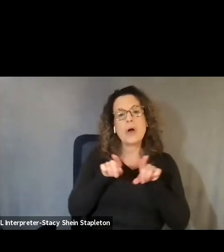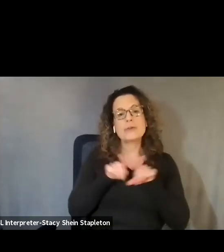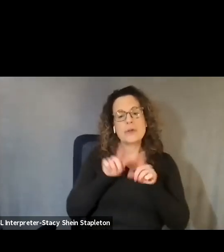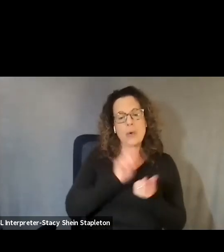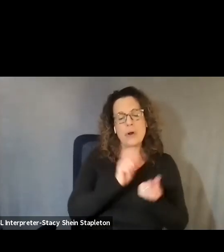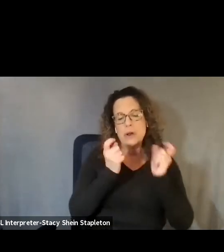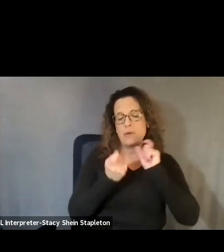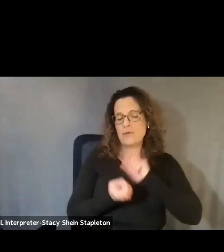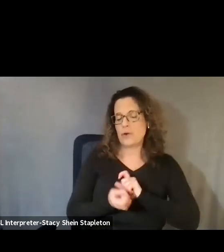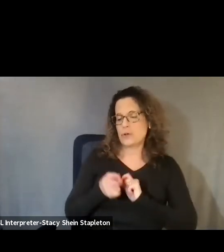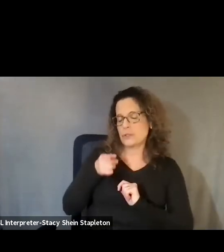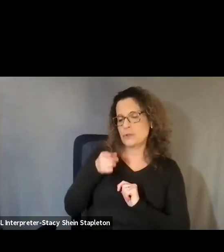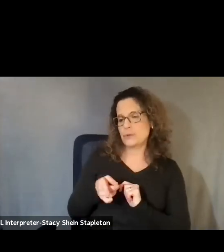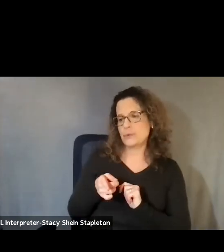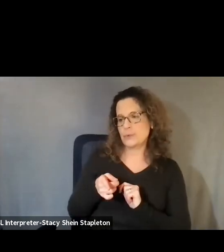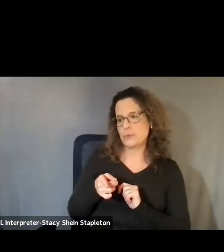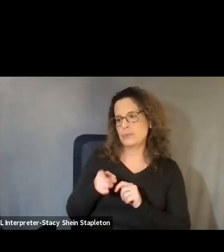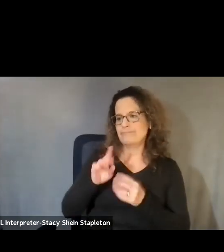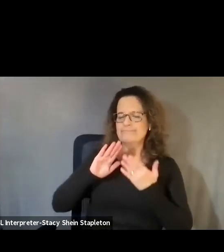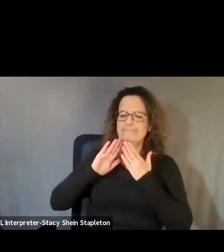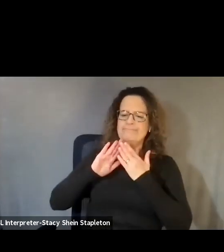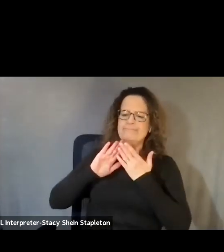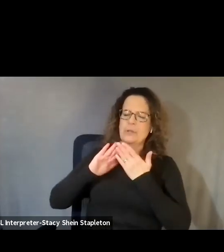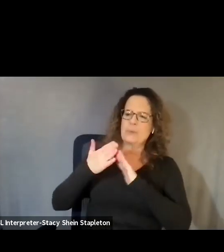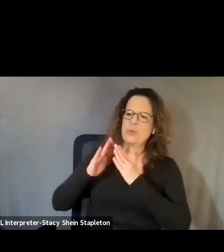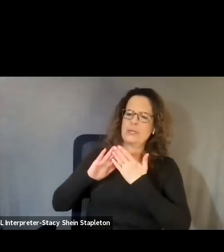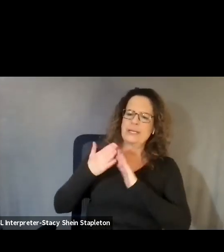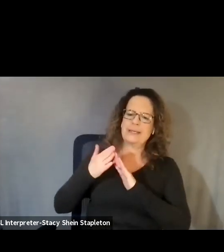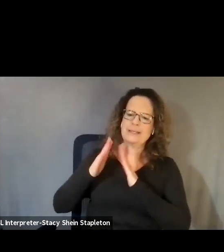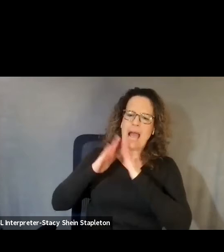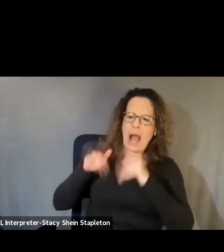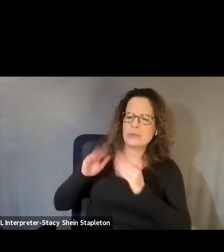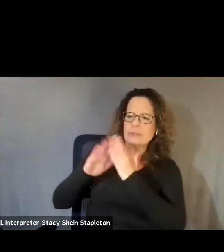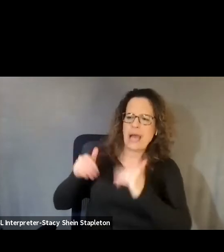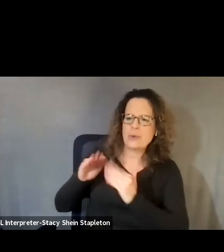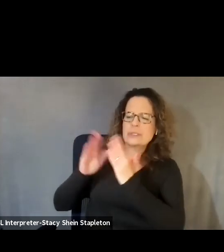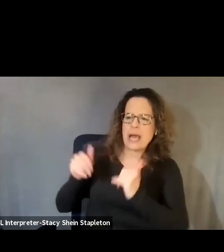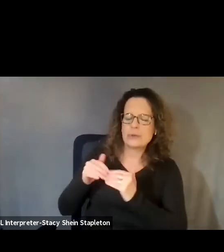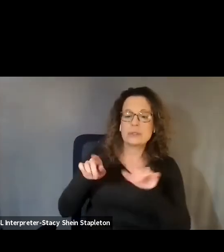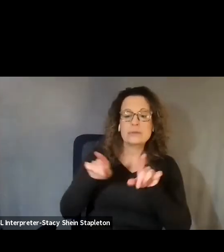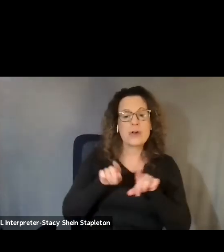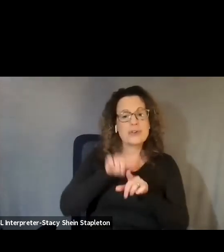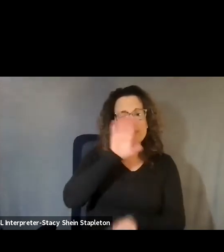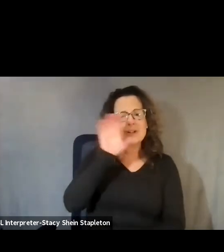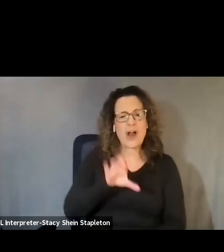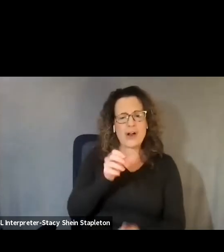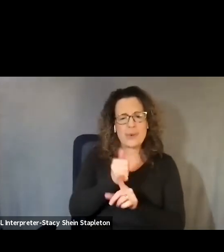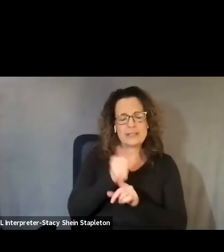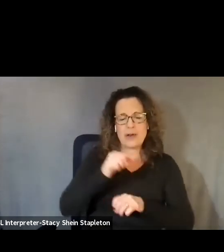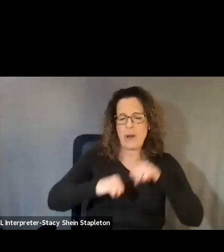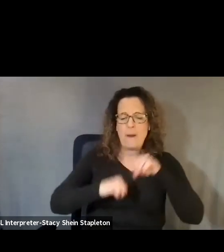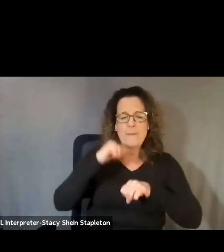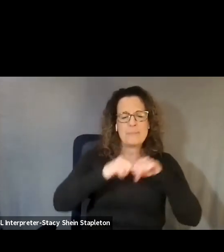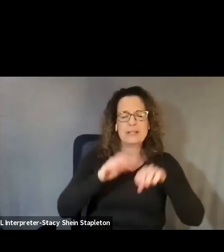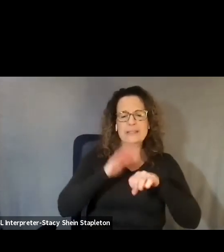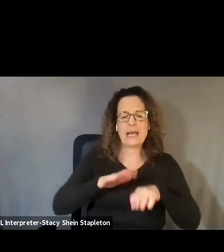conversion to suburbs, conversion to even cities. Chicago is built on a network